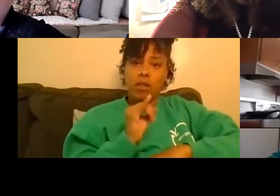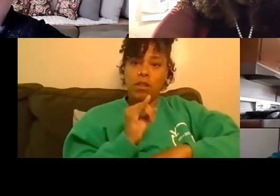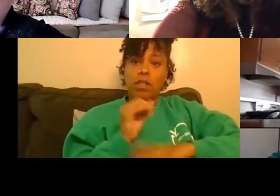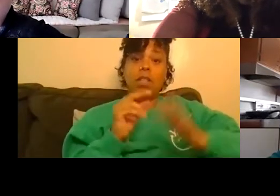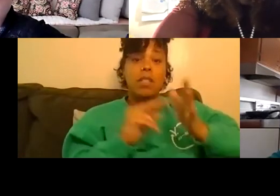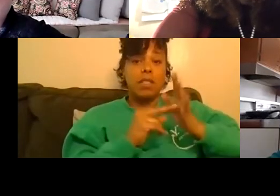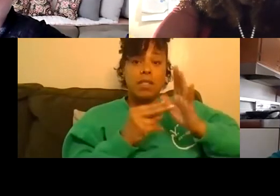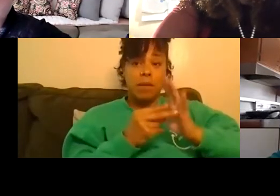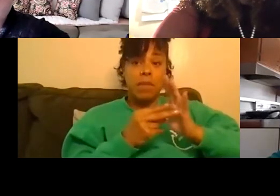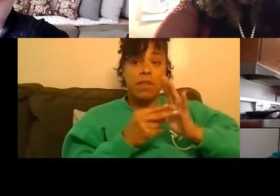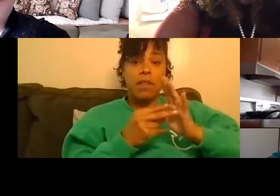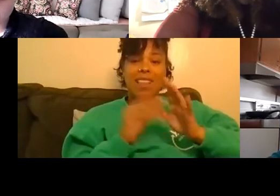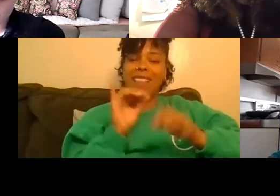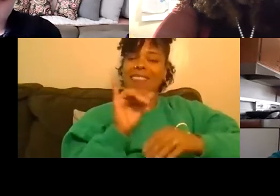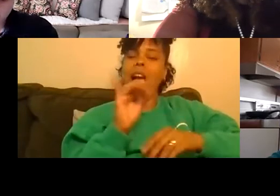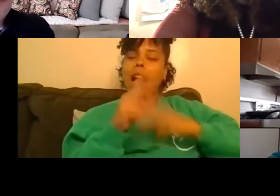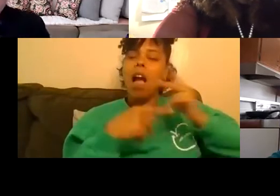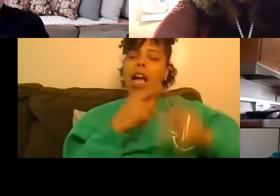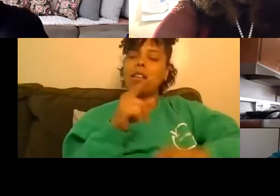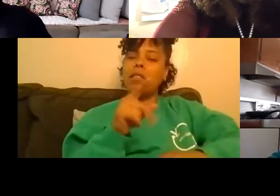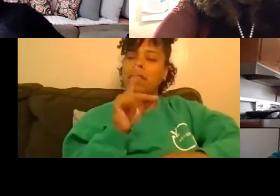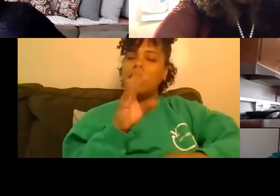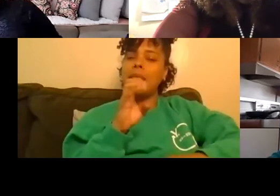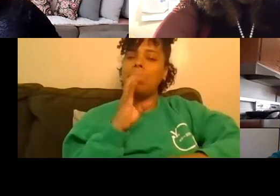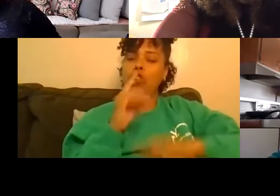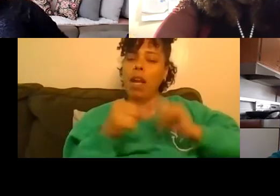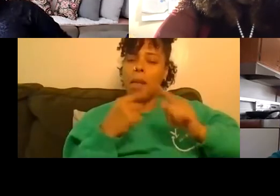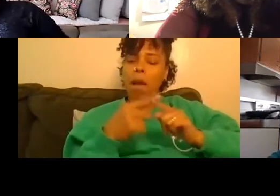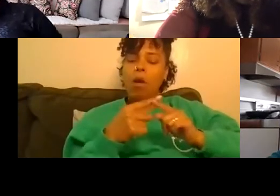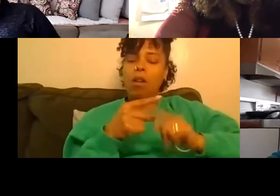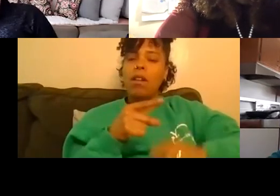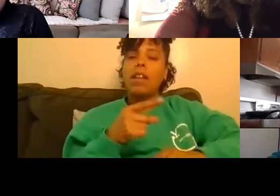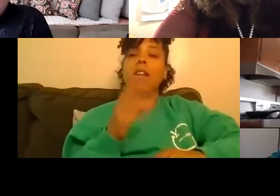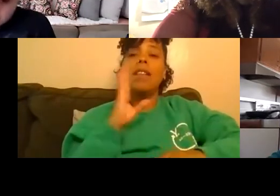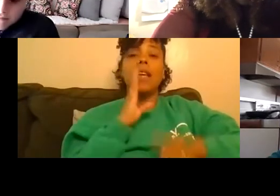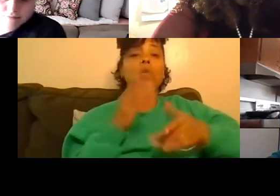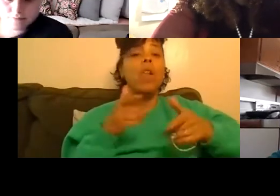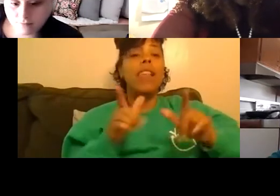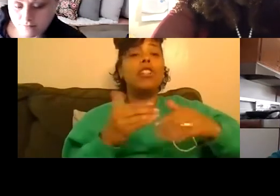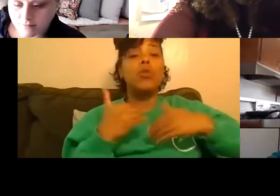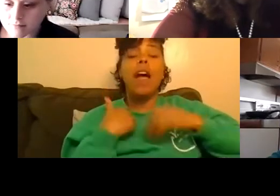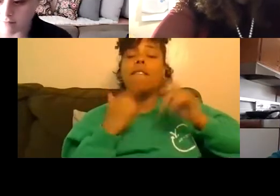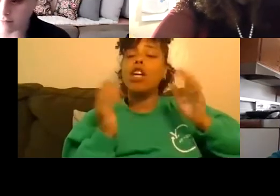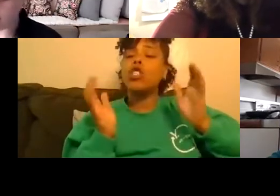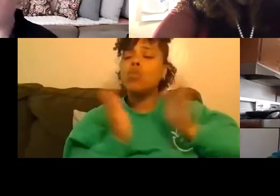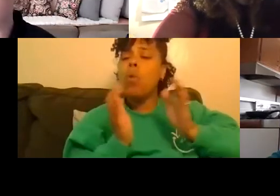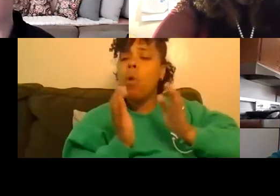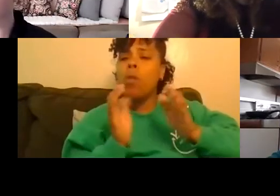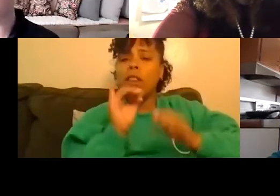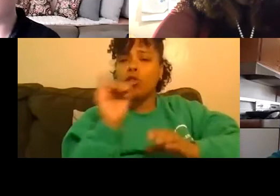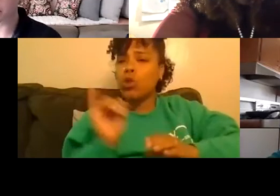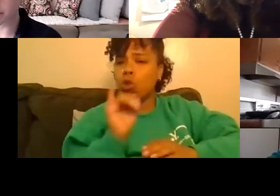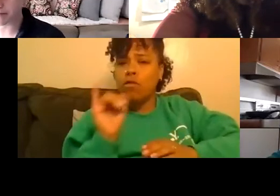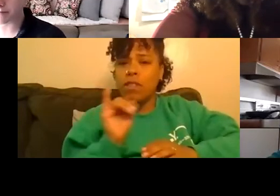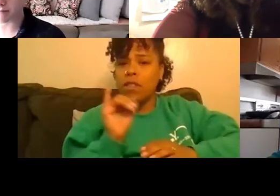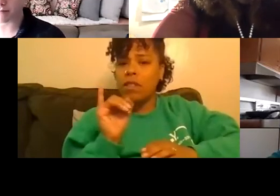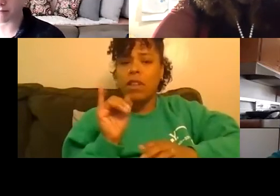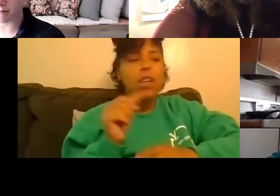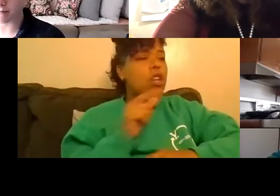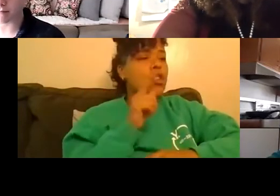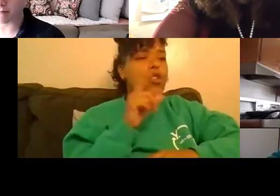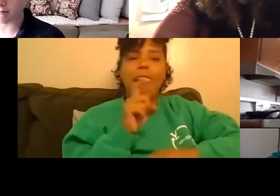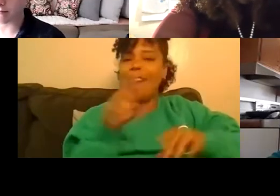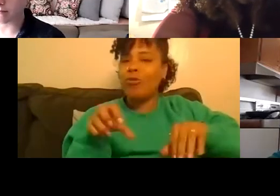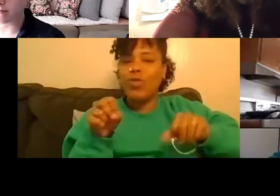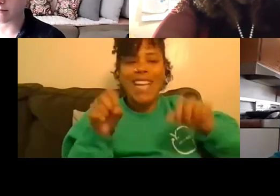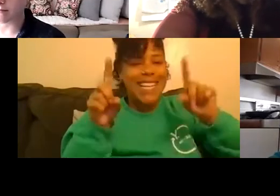insurance that Debbie is talking about from companies, they basically will let you have a small amount of insurance. You don't have to take any tests,